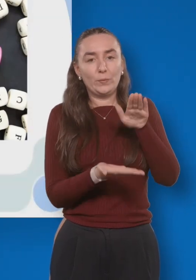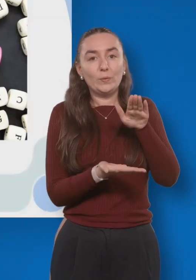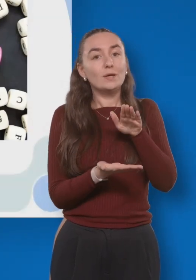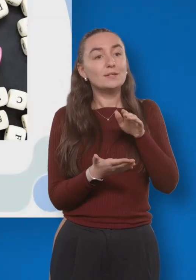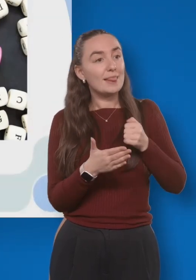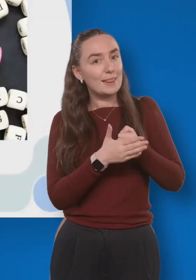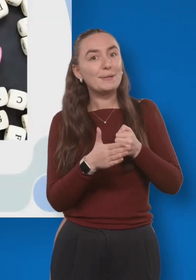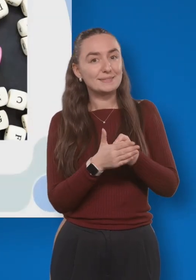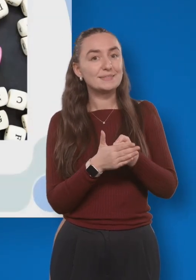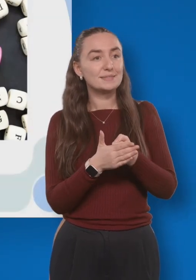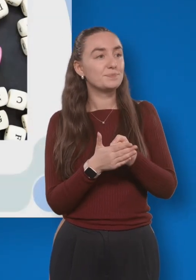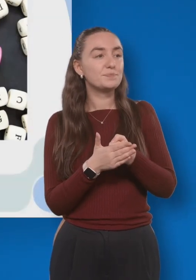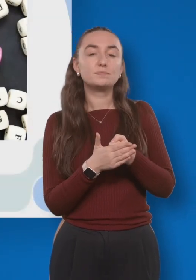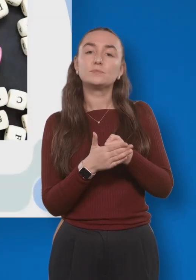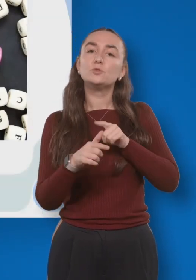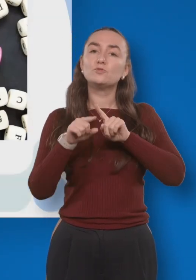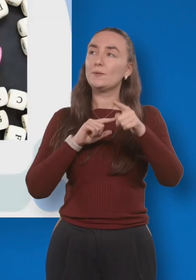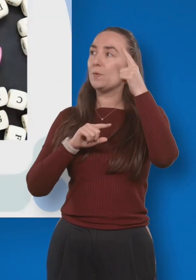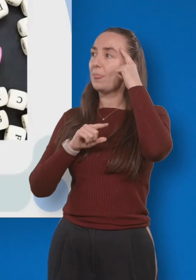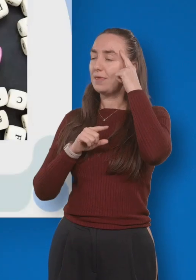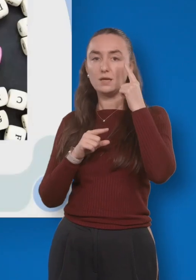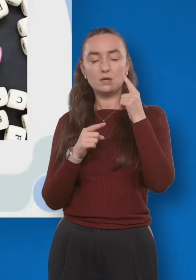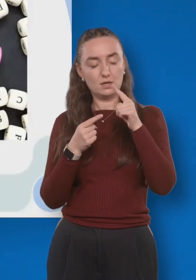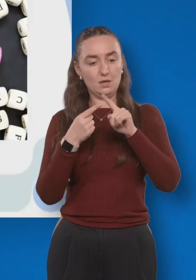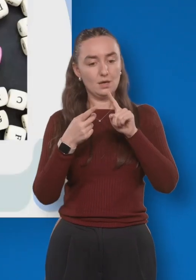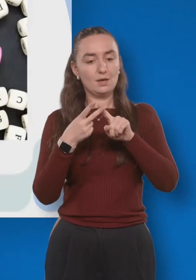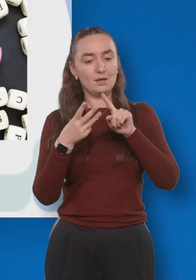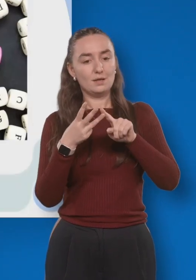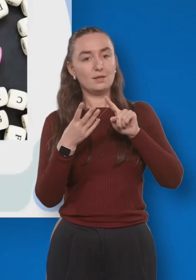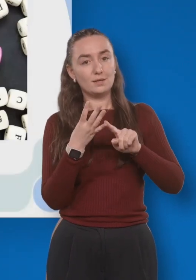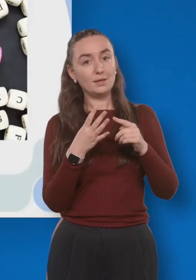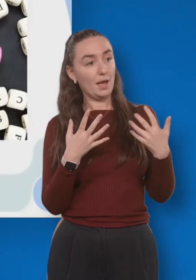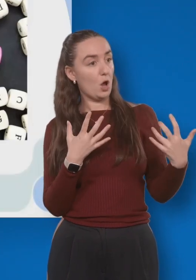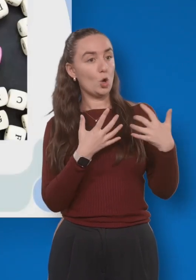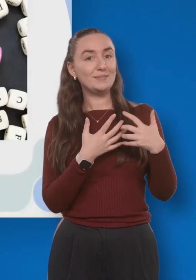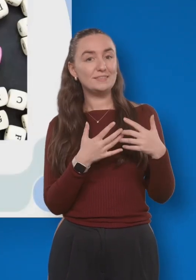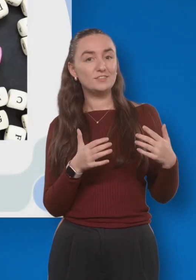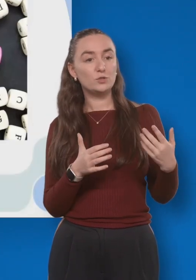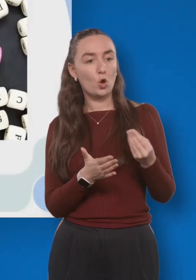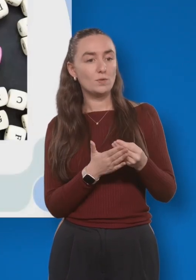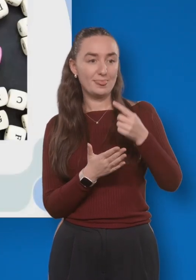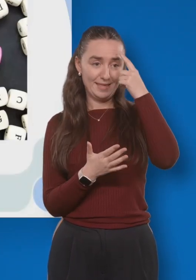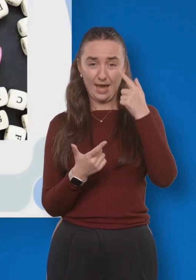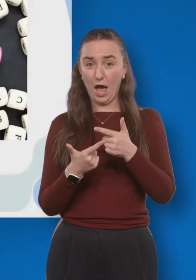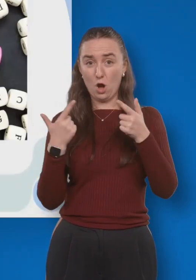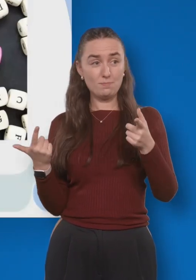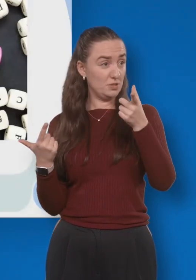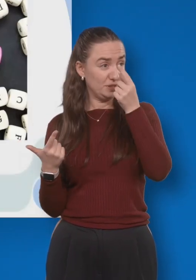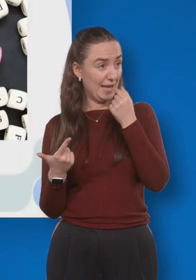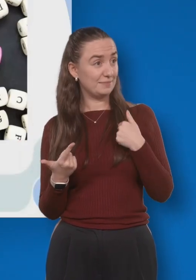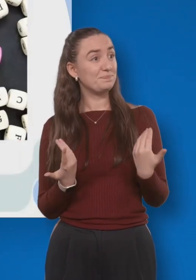to take into trying to embed accommodation costs, you're thinking, well, how far do I go, right? So if I was to